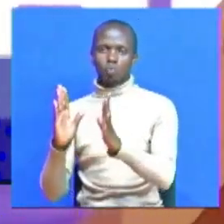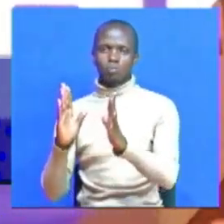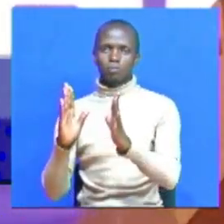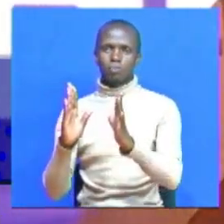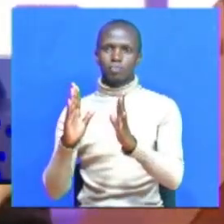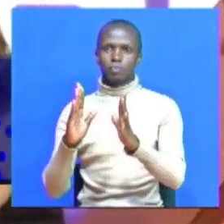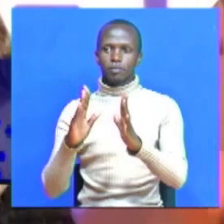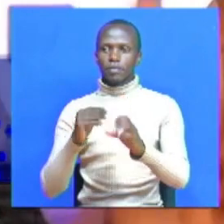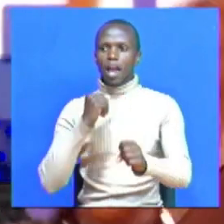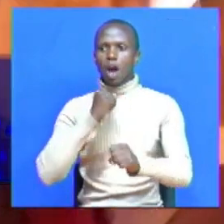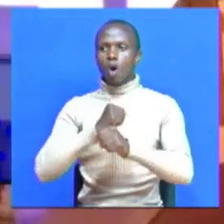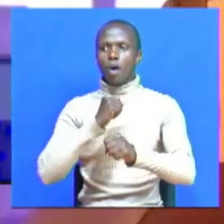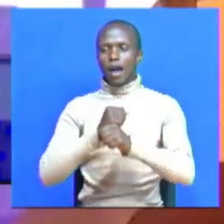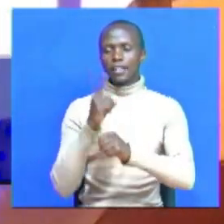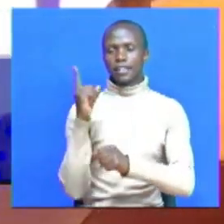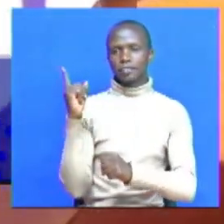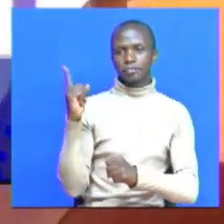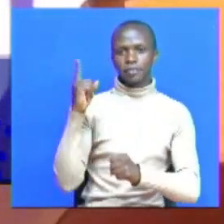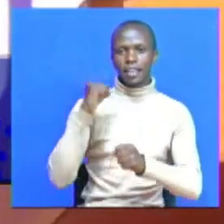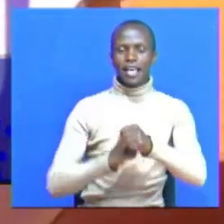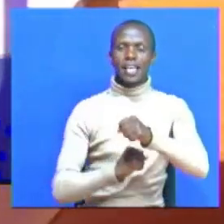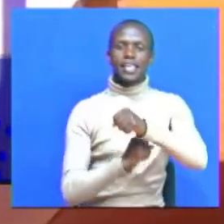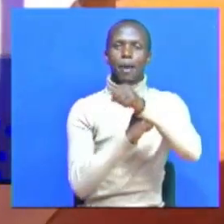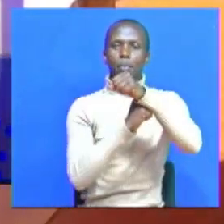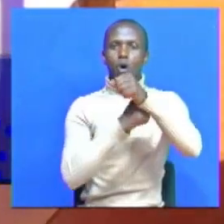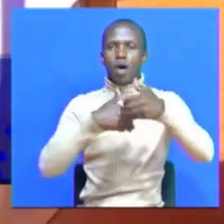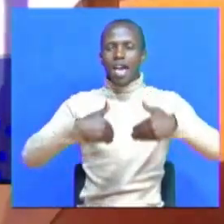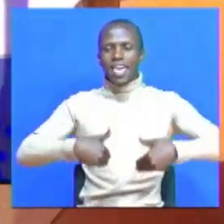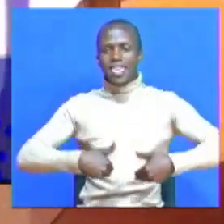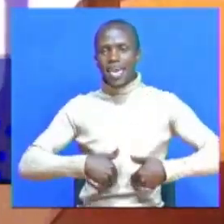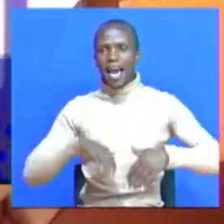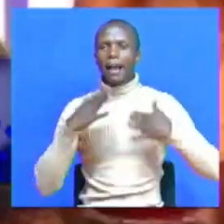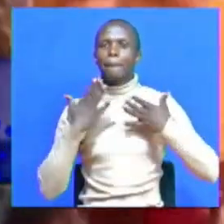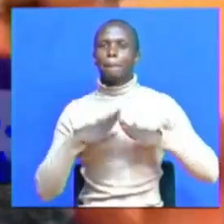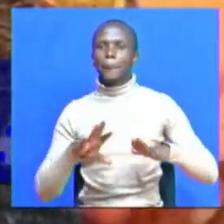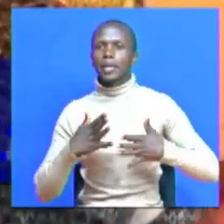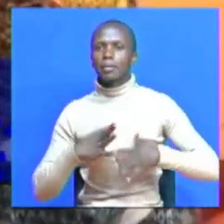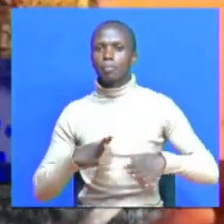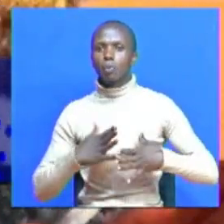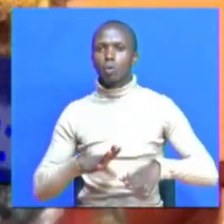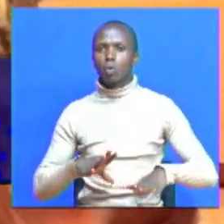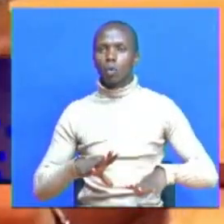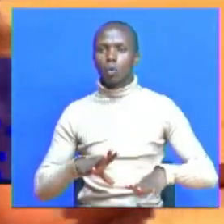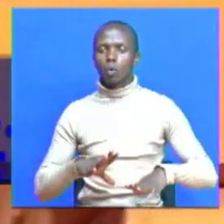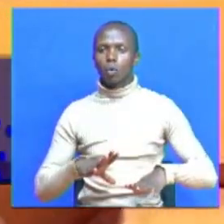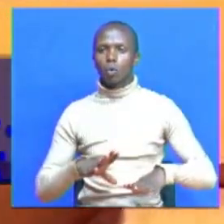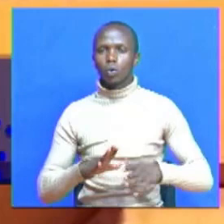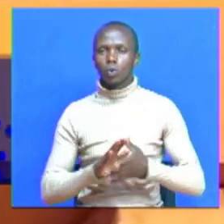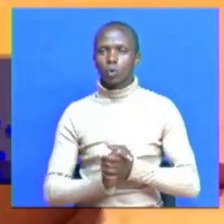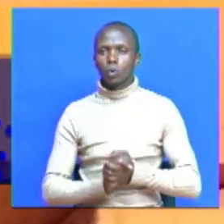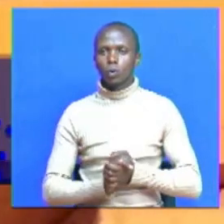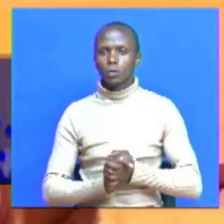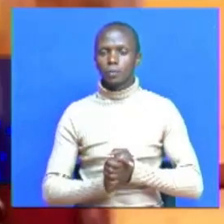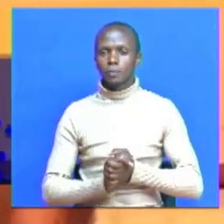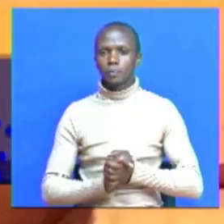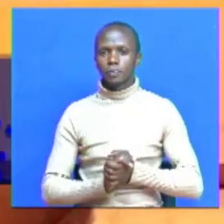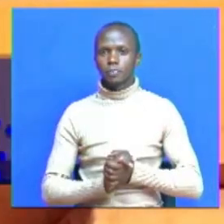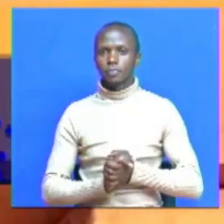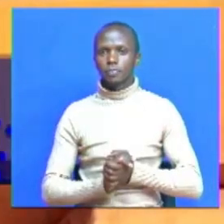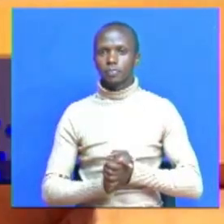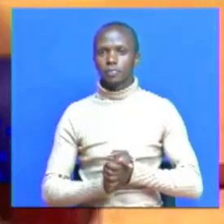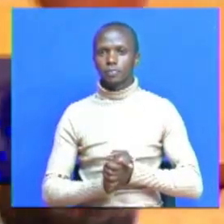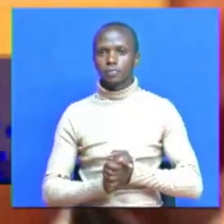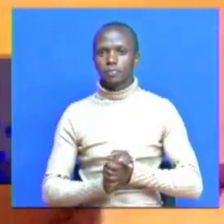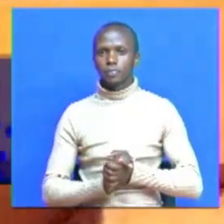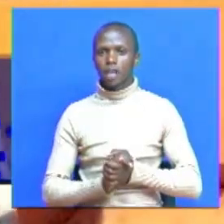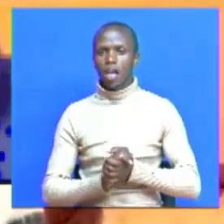this country are doing. And I must say, a day doesn't go by without someone texting me, someone reaching out